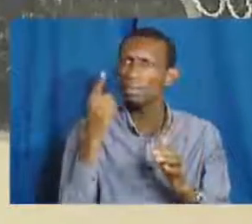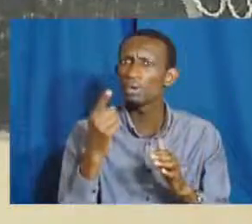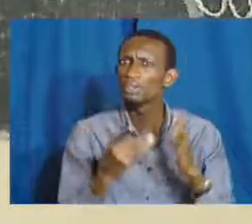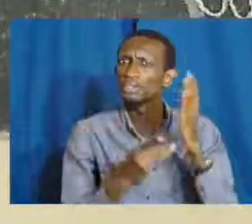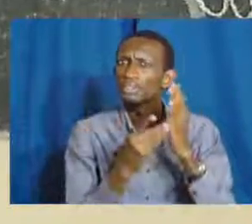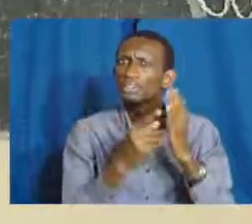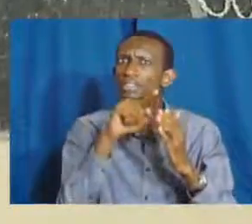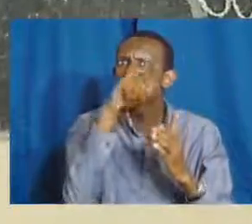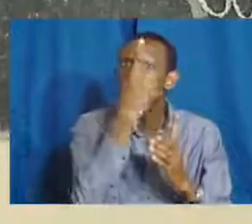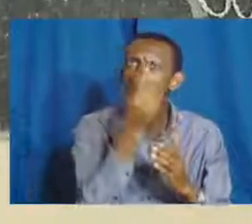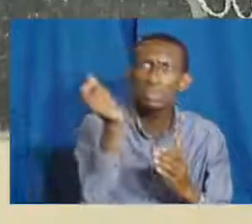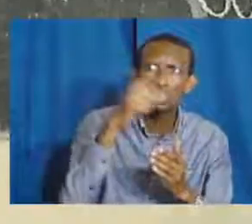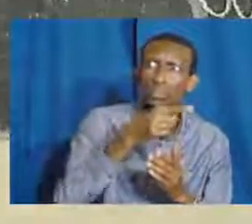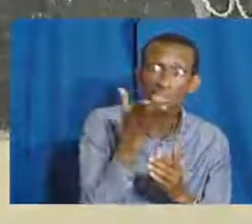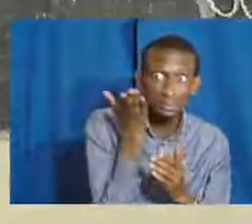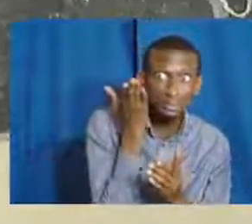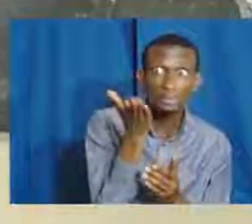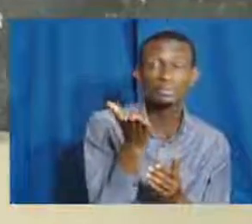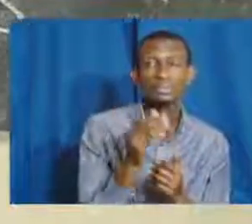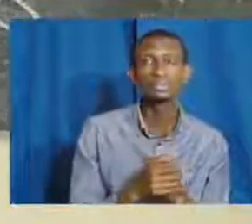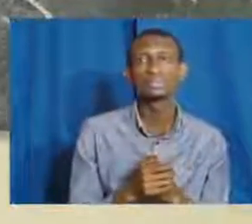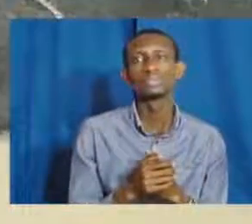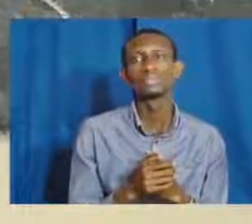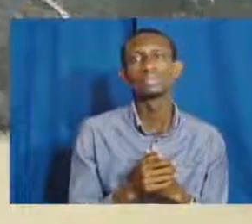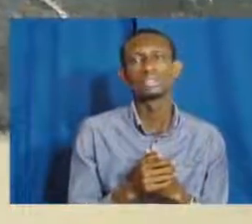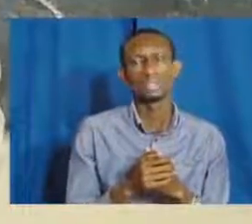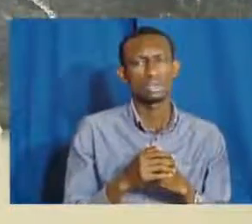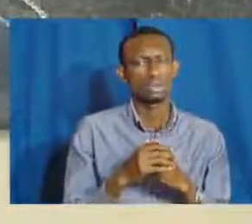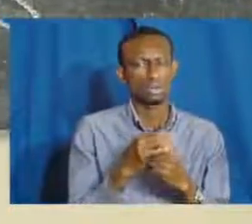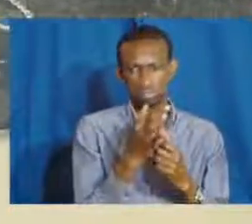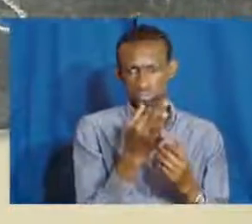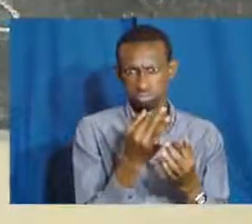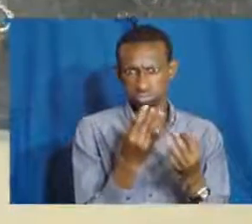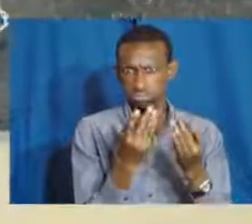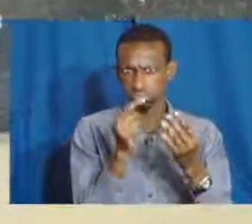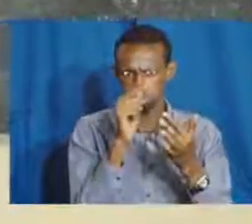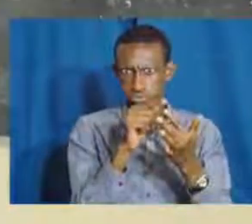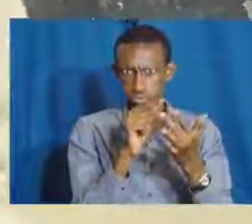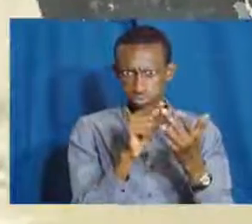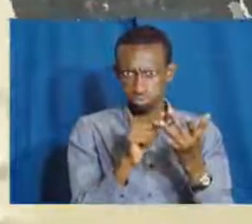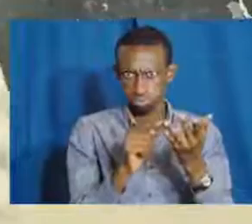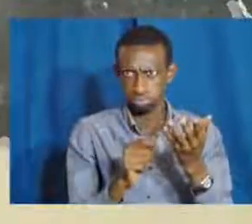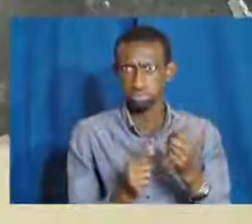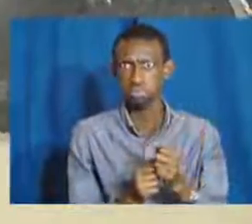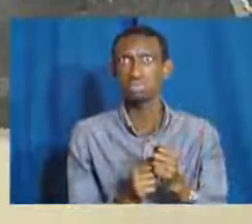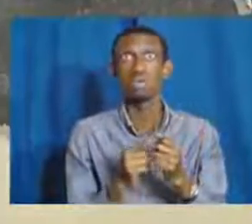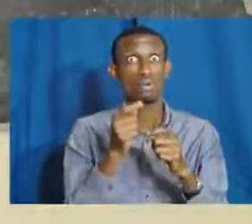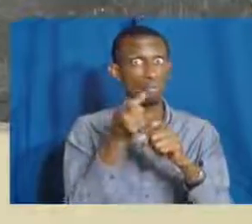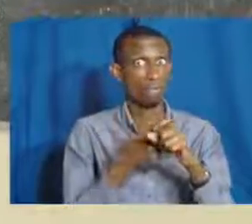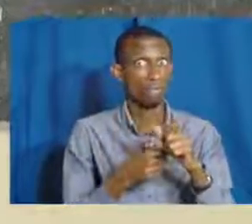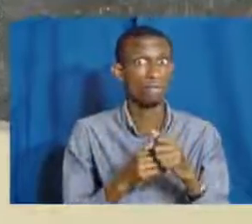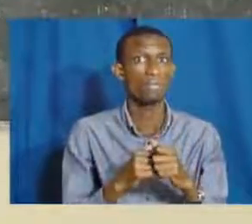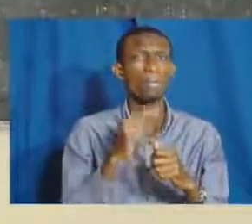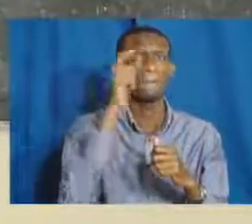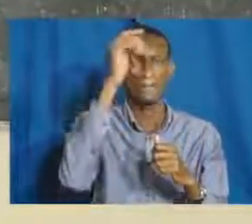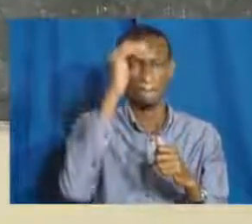the month, and you count upwards, you will find that when you reach the 8th